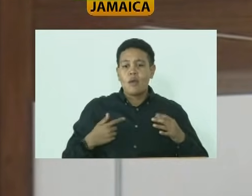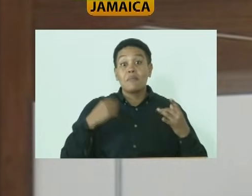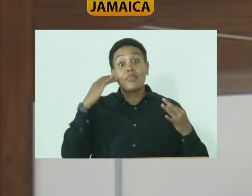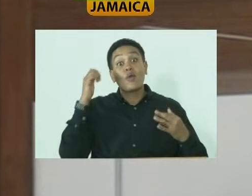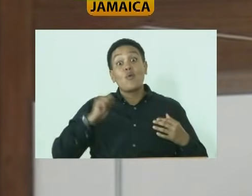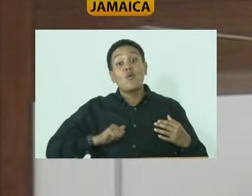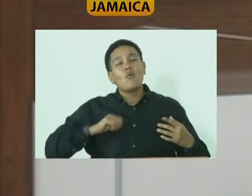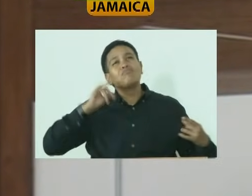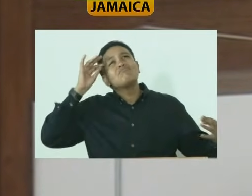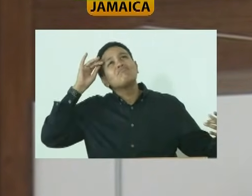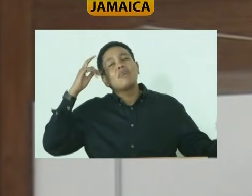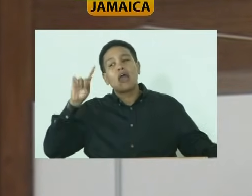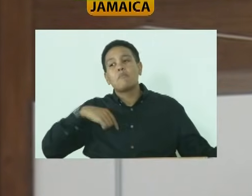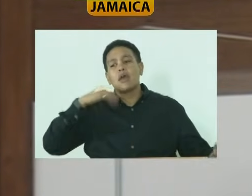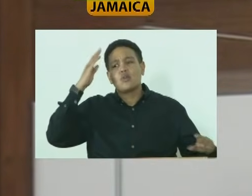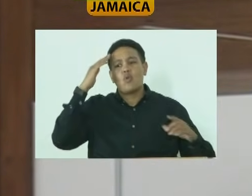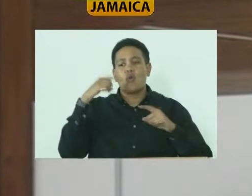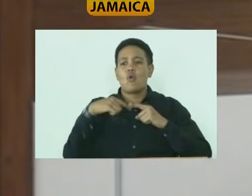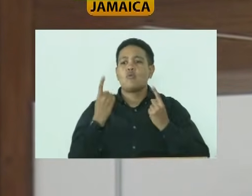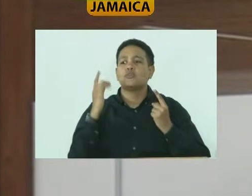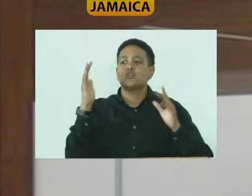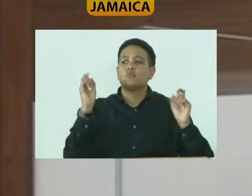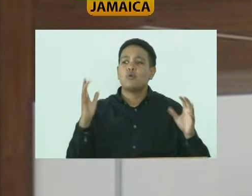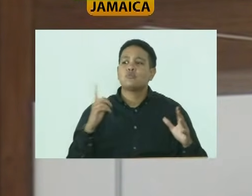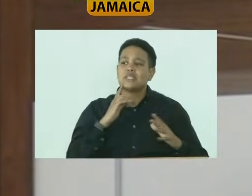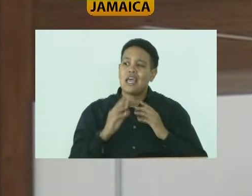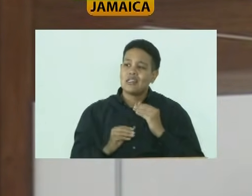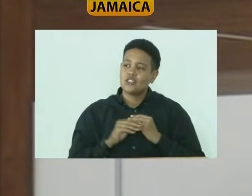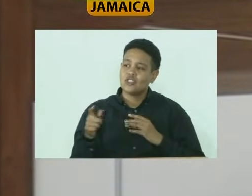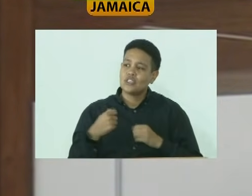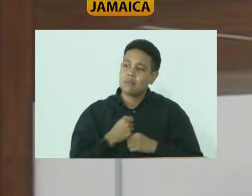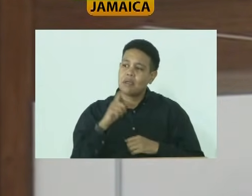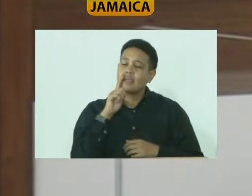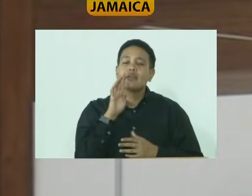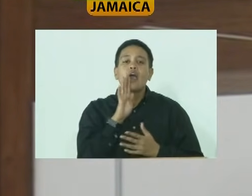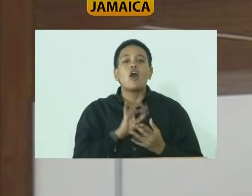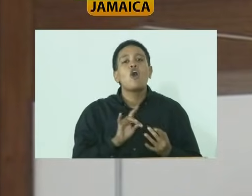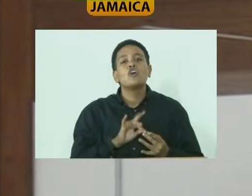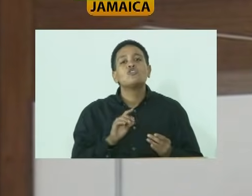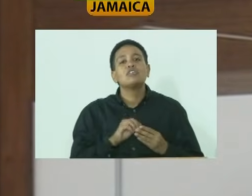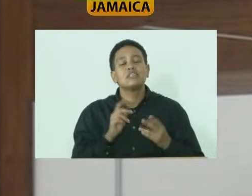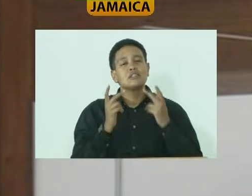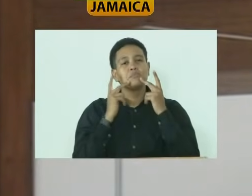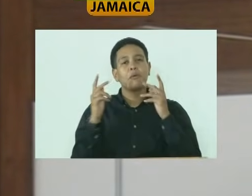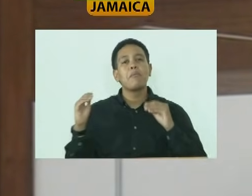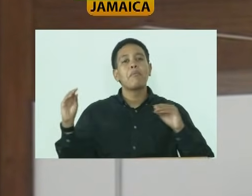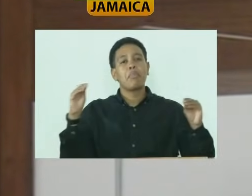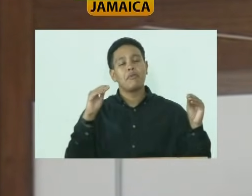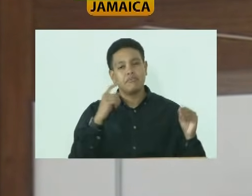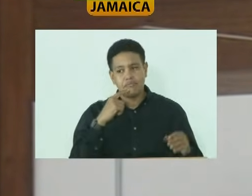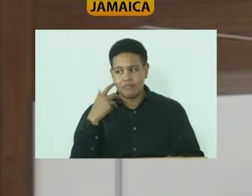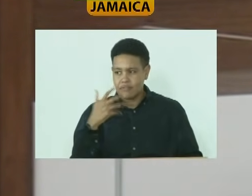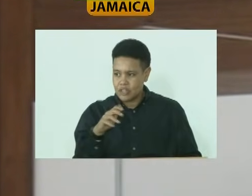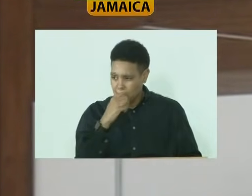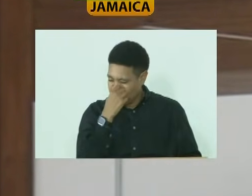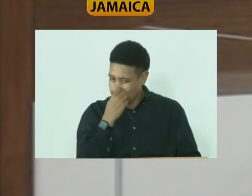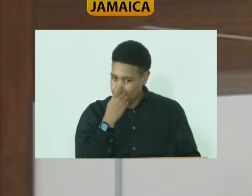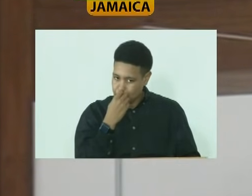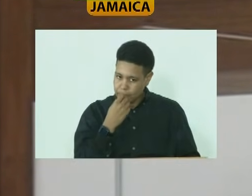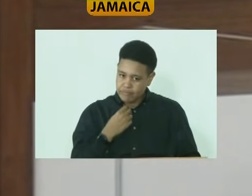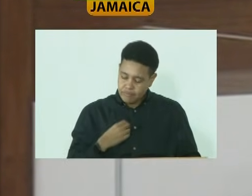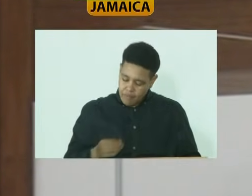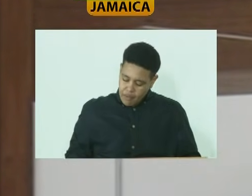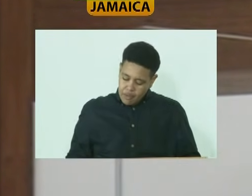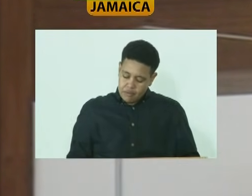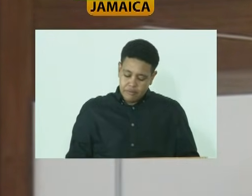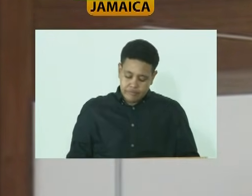that the opposition spokesperson also made an utterance in the public domain on it. It is